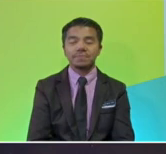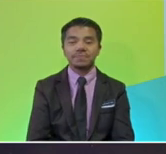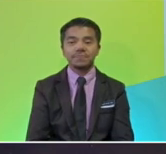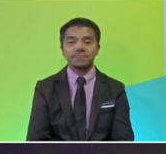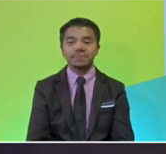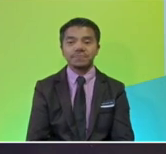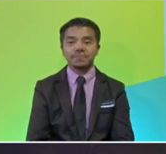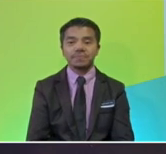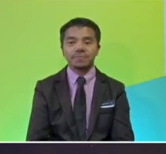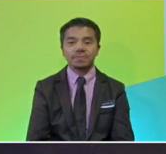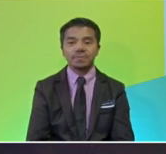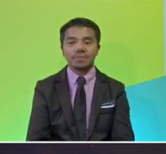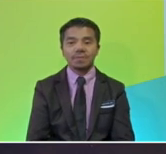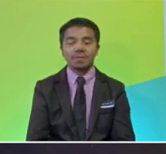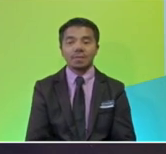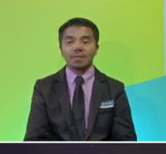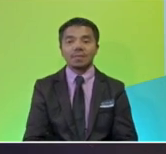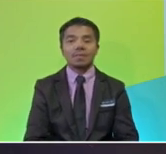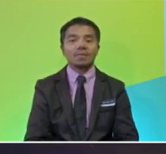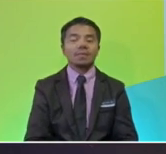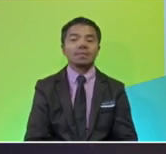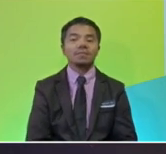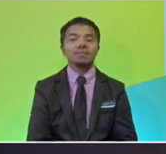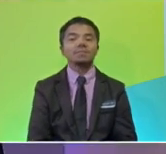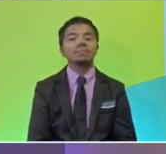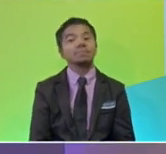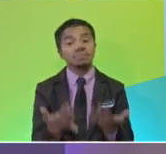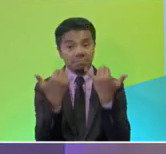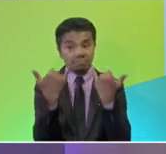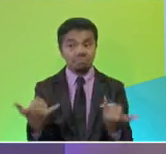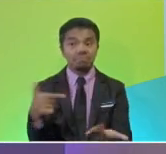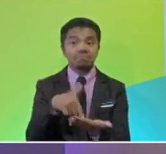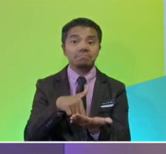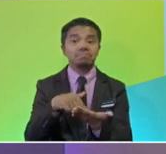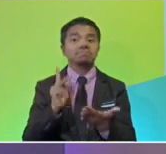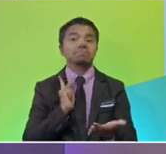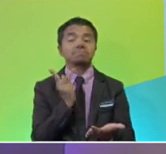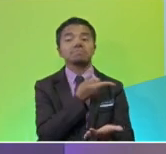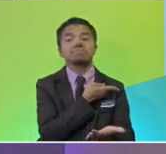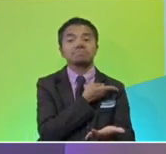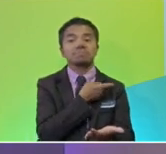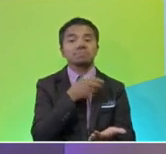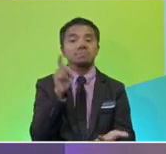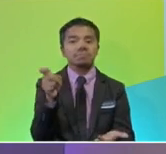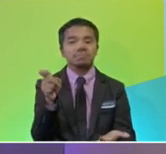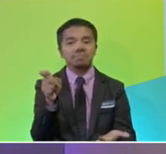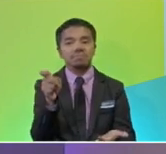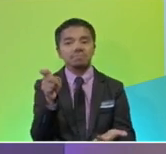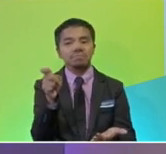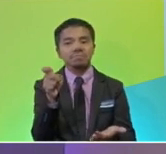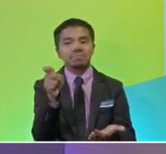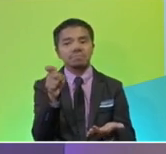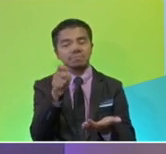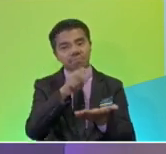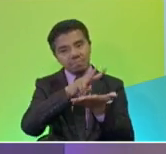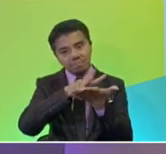All right. So once you have read the text for the first round, okay, you need to know what are the informations that you're going to search